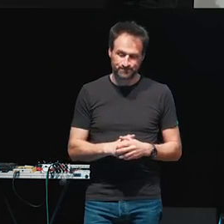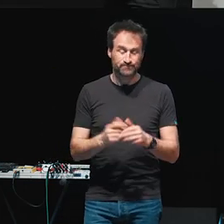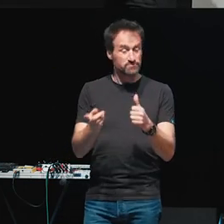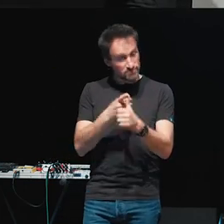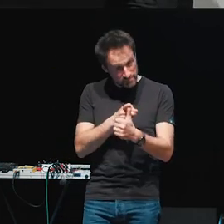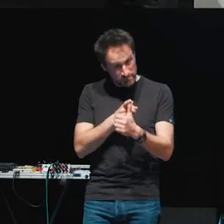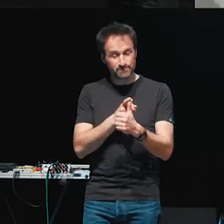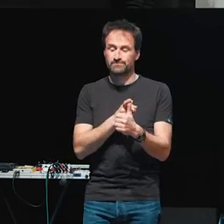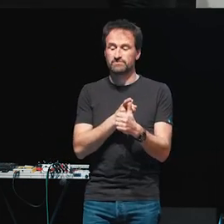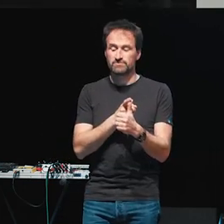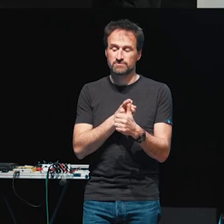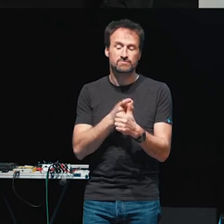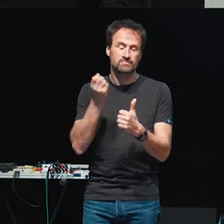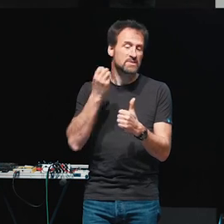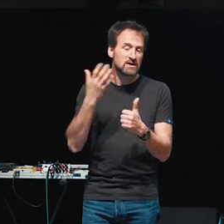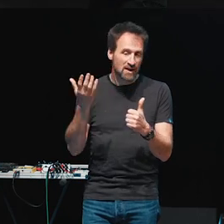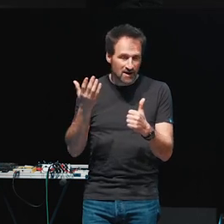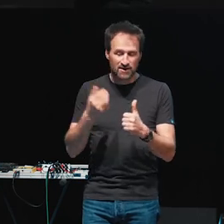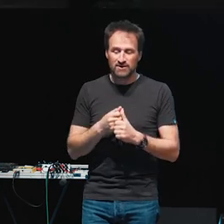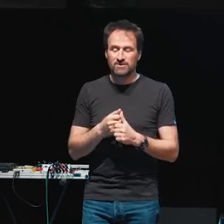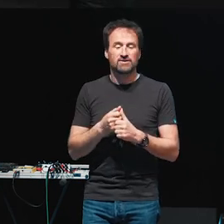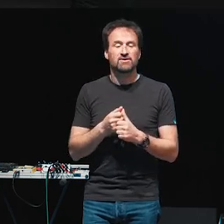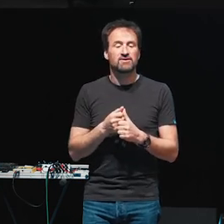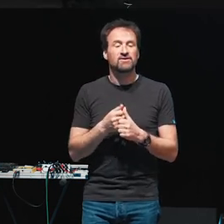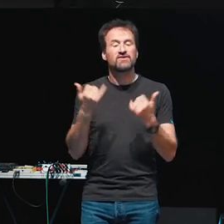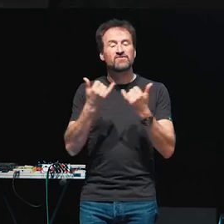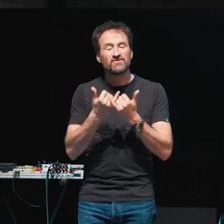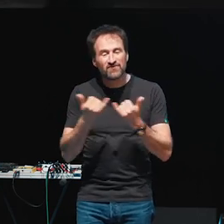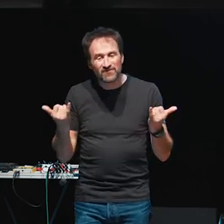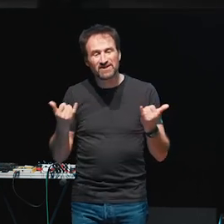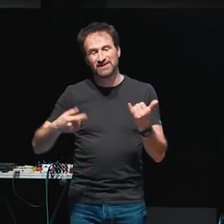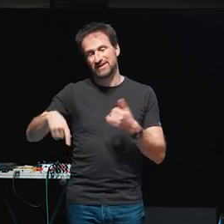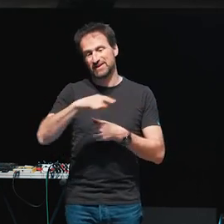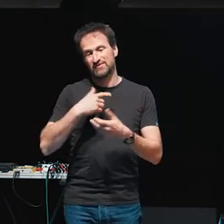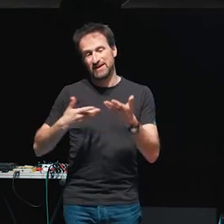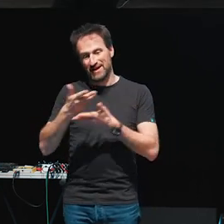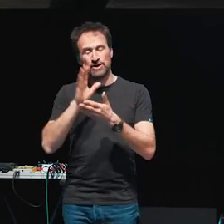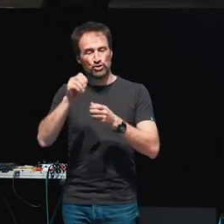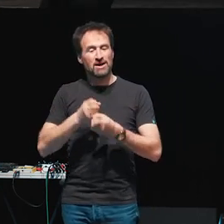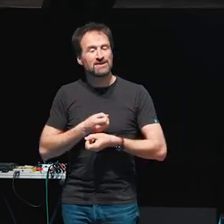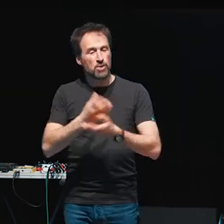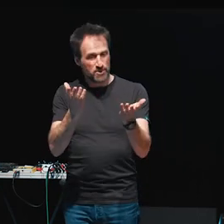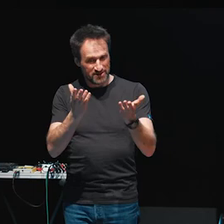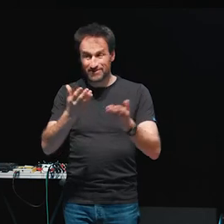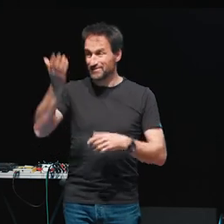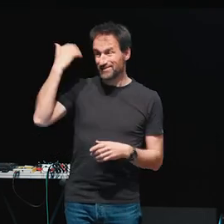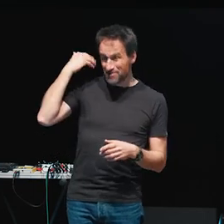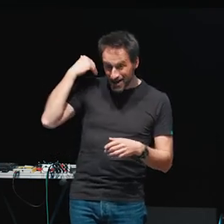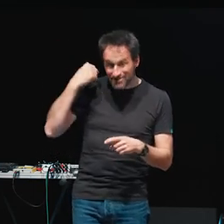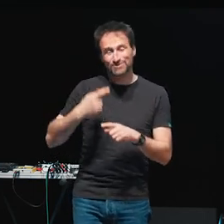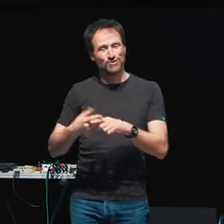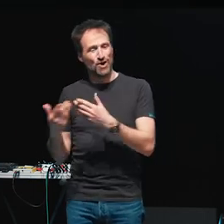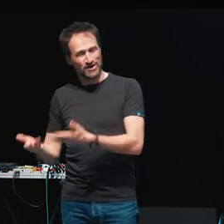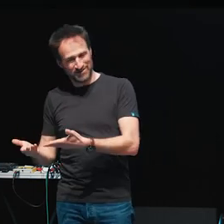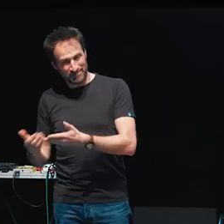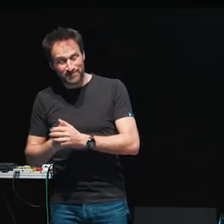First is, of course, related to how we talk about deployment then and now.